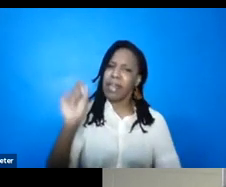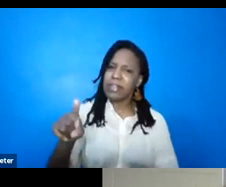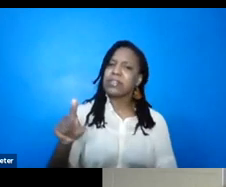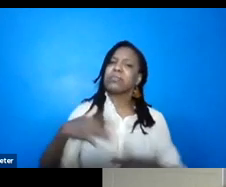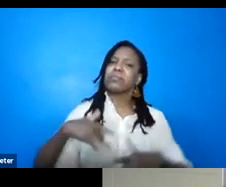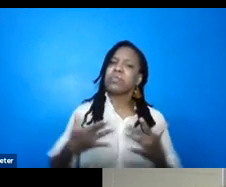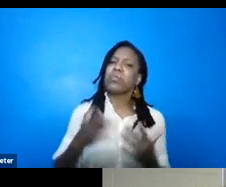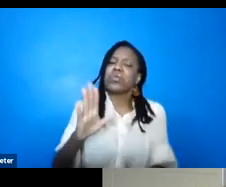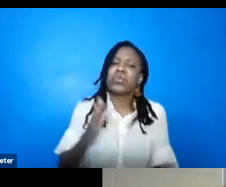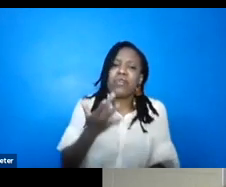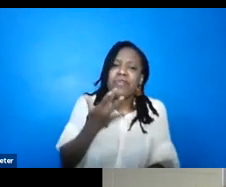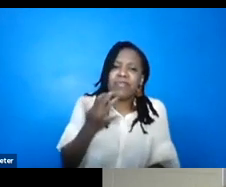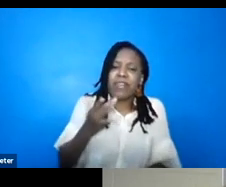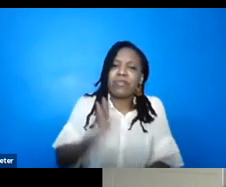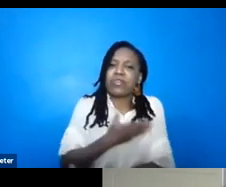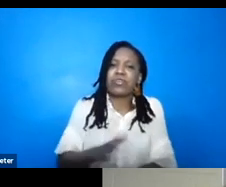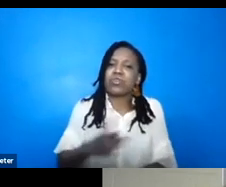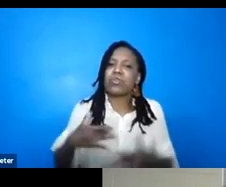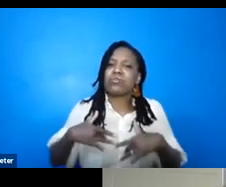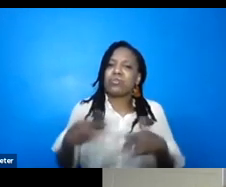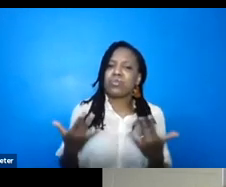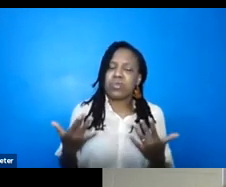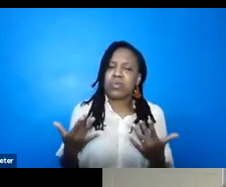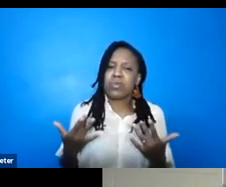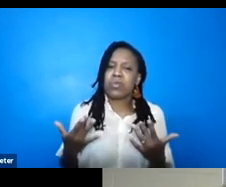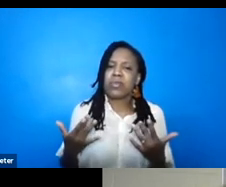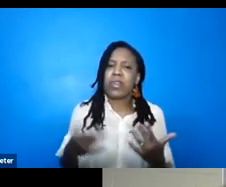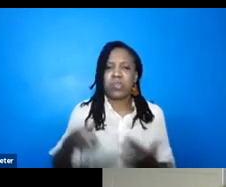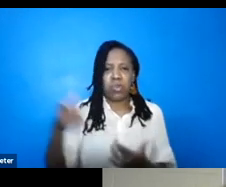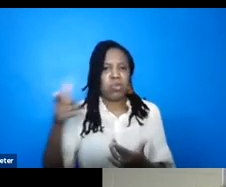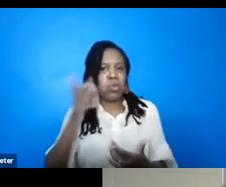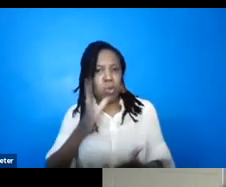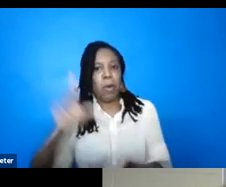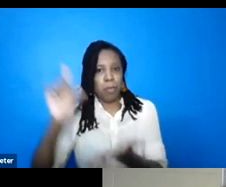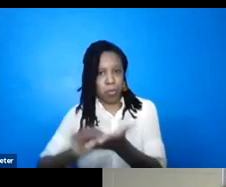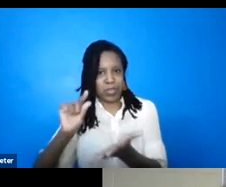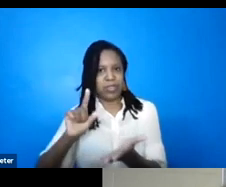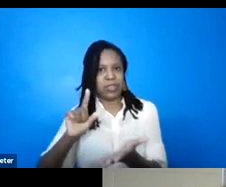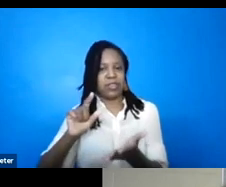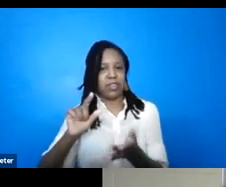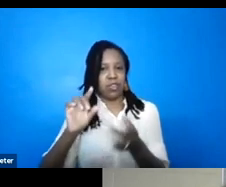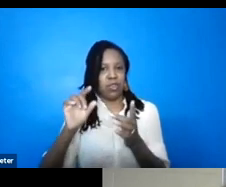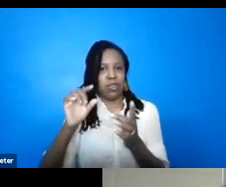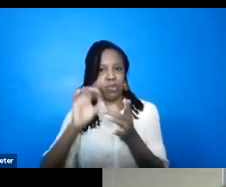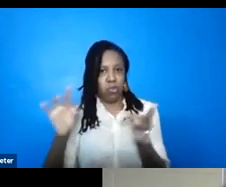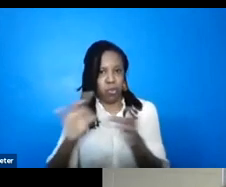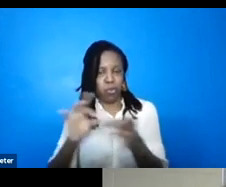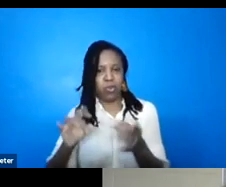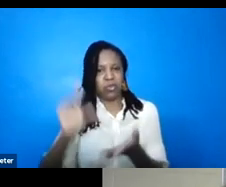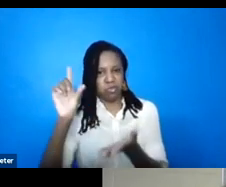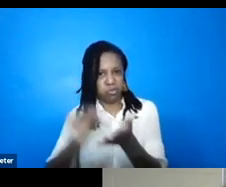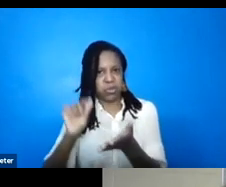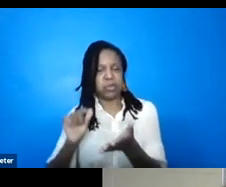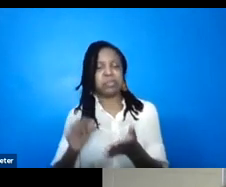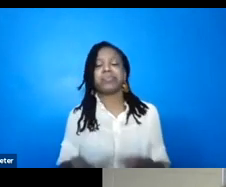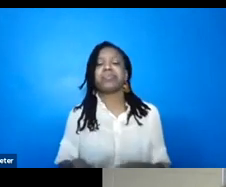And I want you to go through this and highlight all of the bad things that it tells you about what men's supposed to do. And when they go